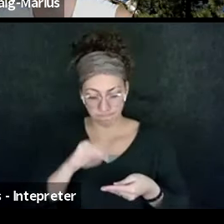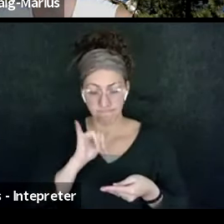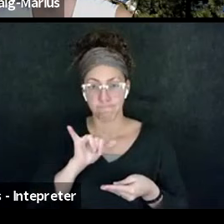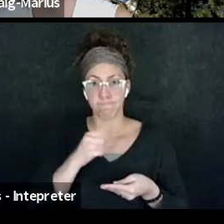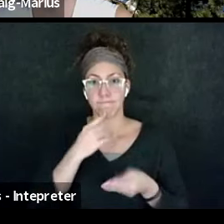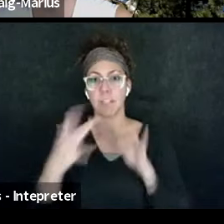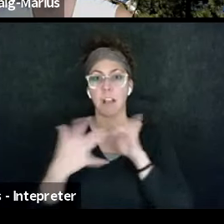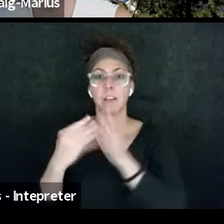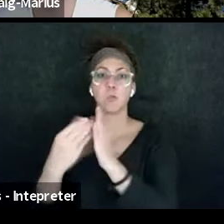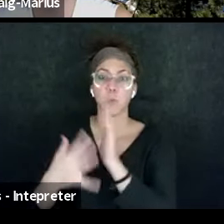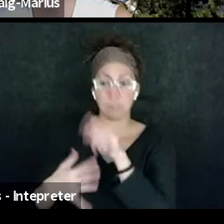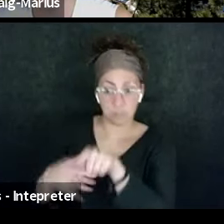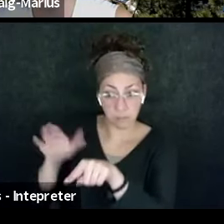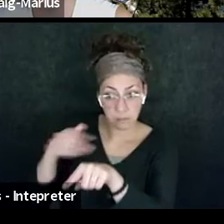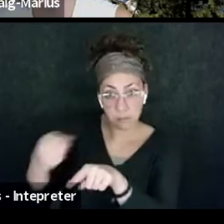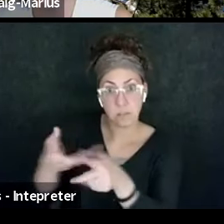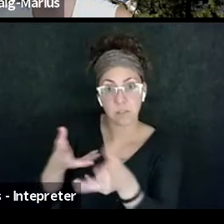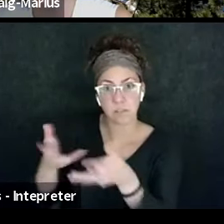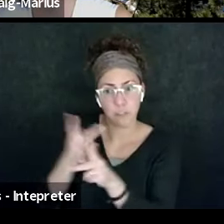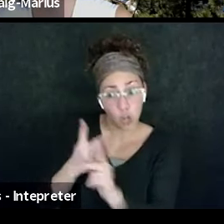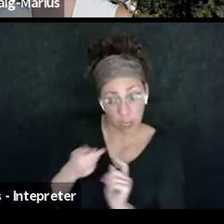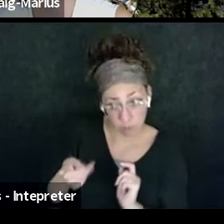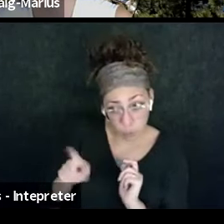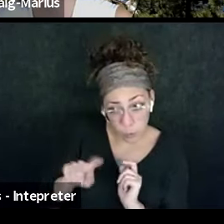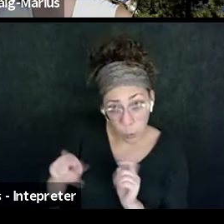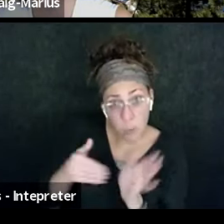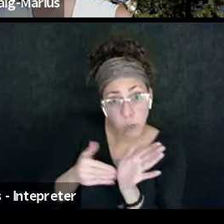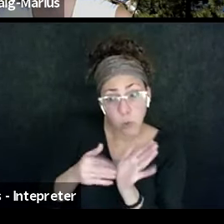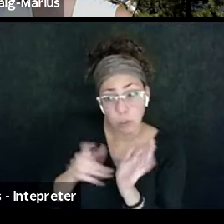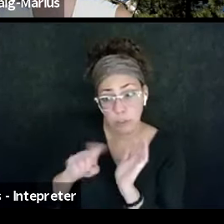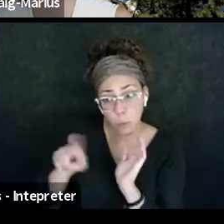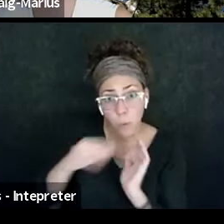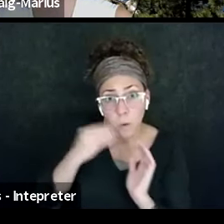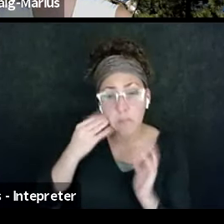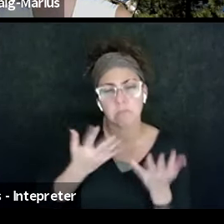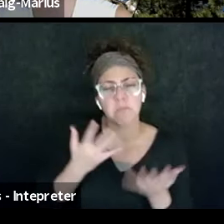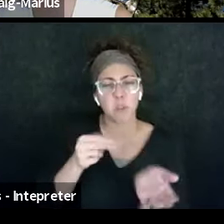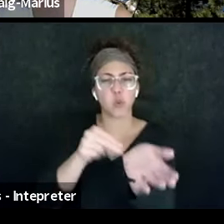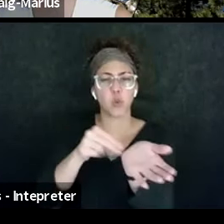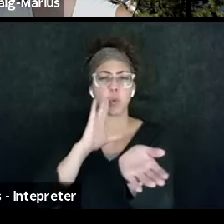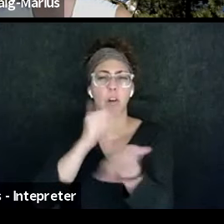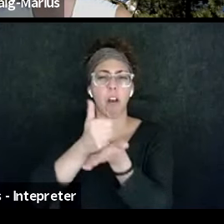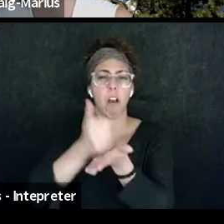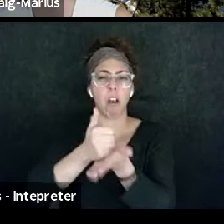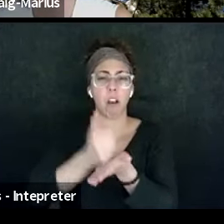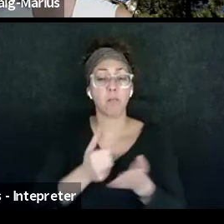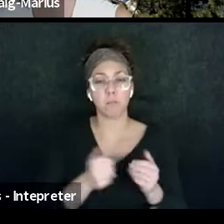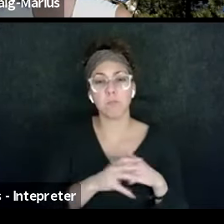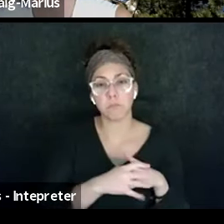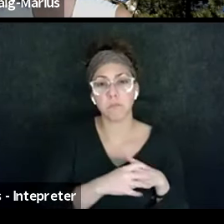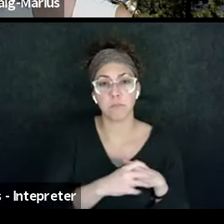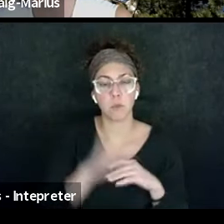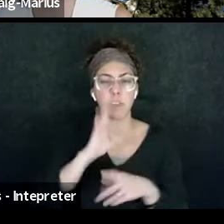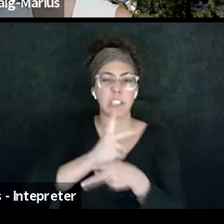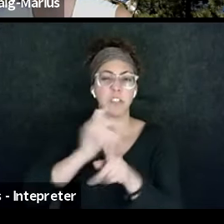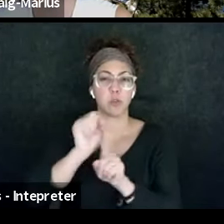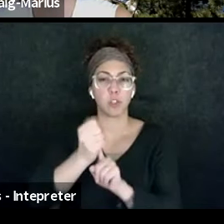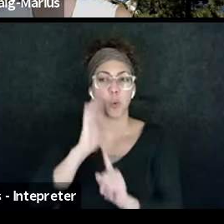have positive symptoms, she will basically help refer you out and take care of those situations. Thank